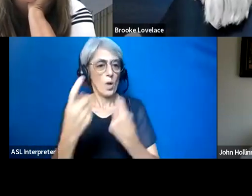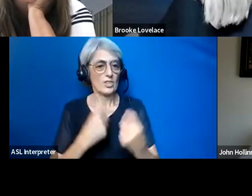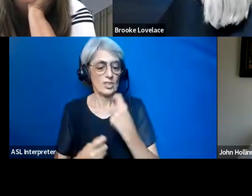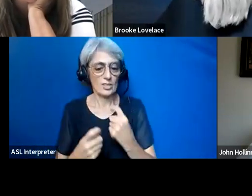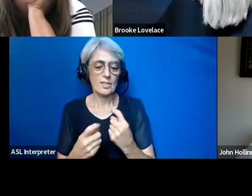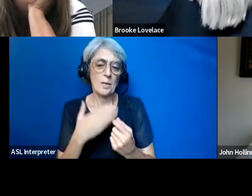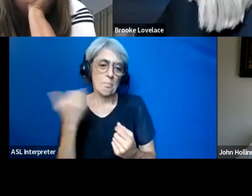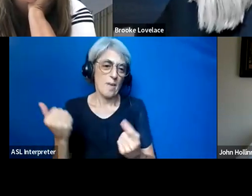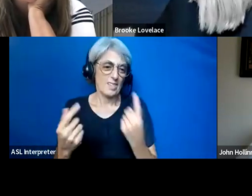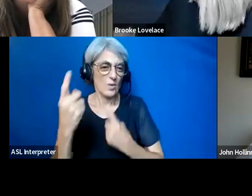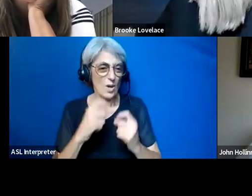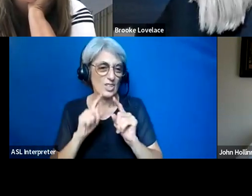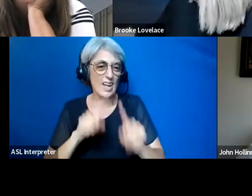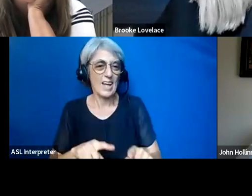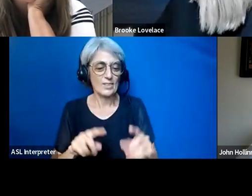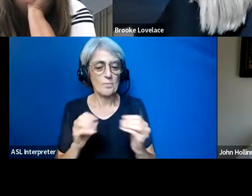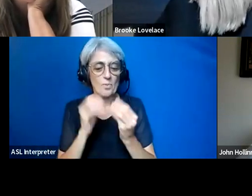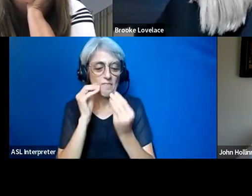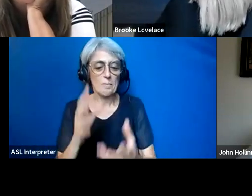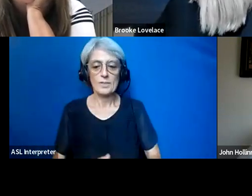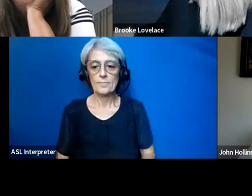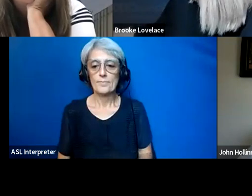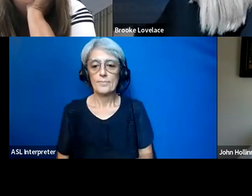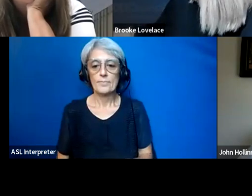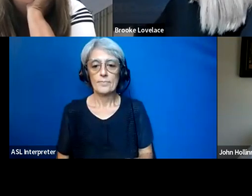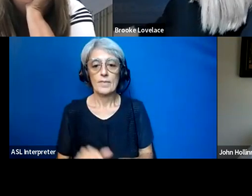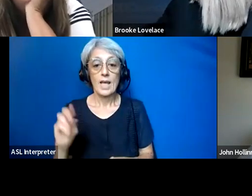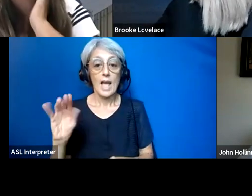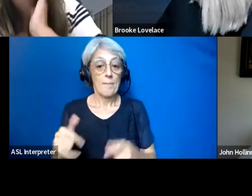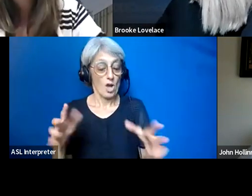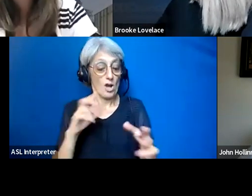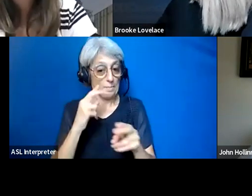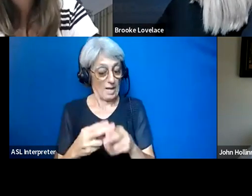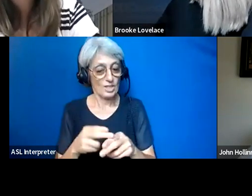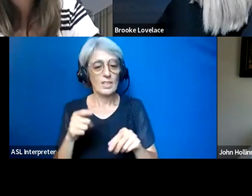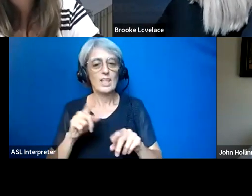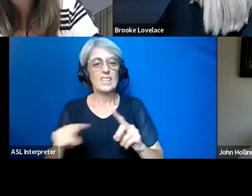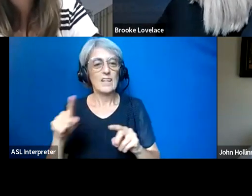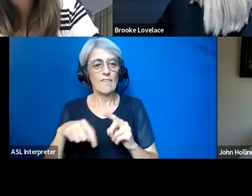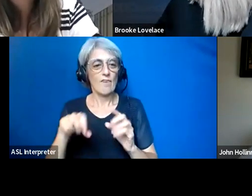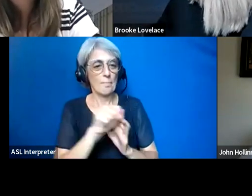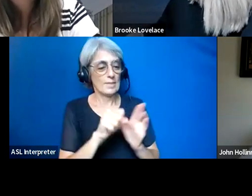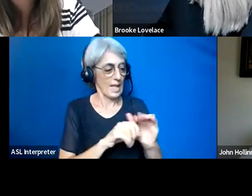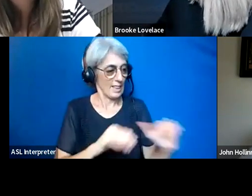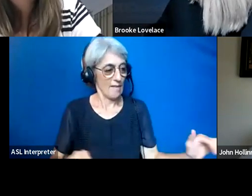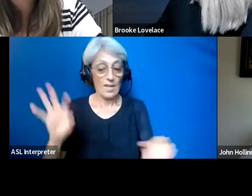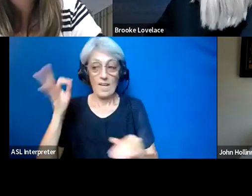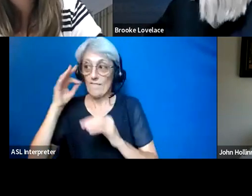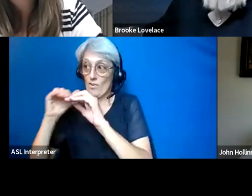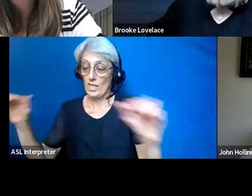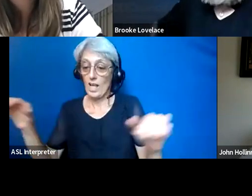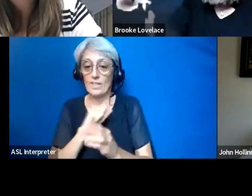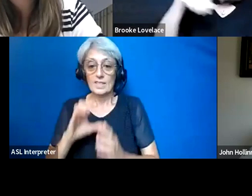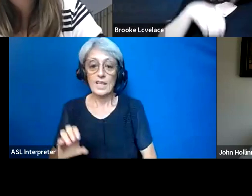is. But as Amy mentioned, it's a little different than at the state level. So on the federal level, Senator Ernst has quite